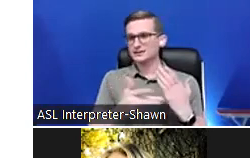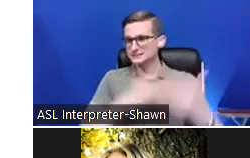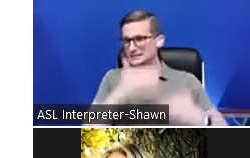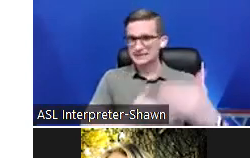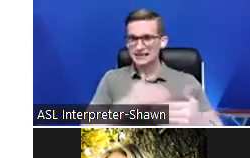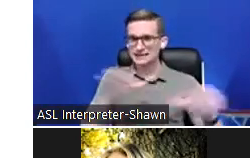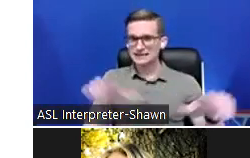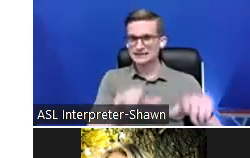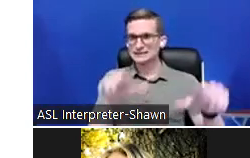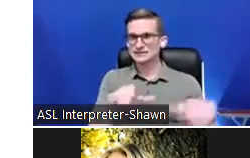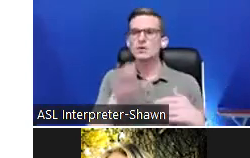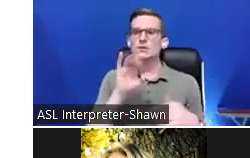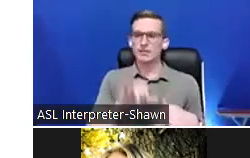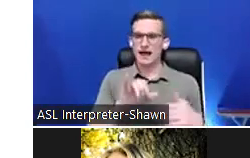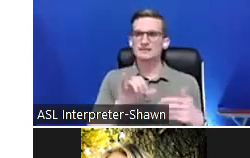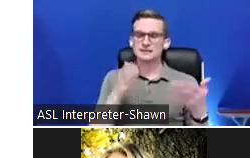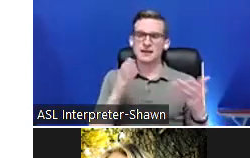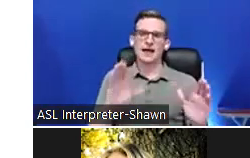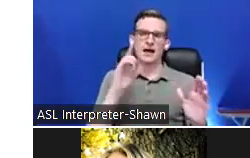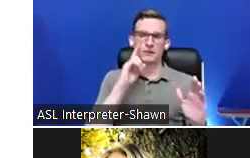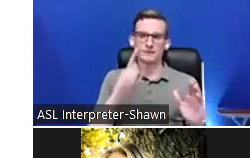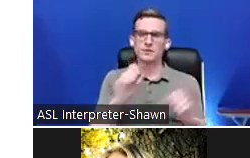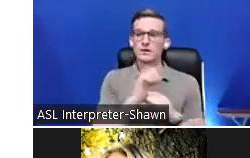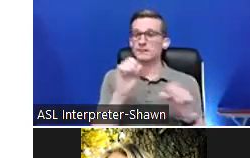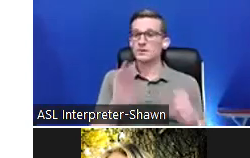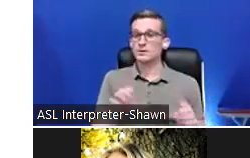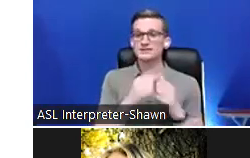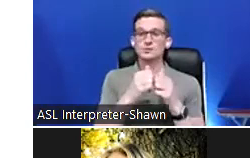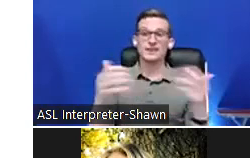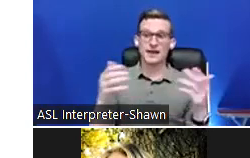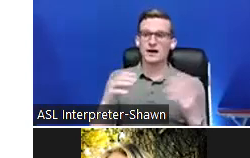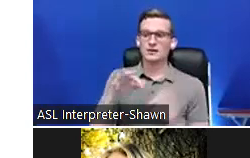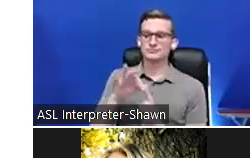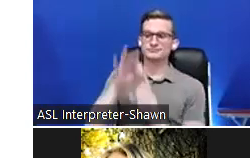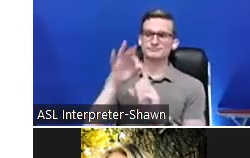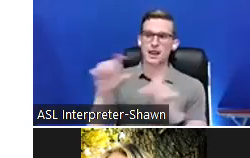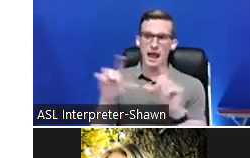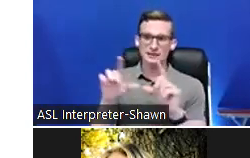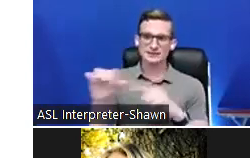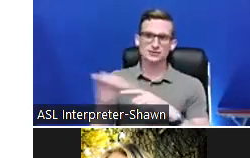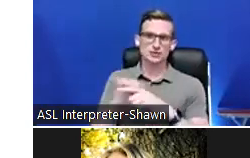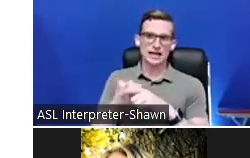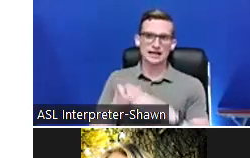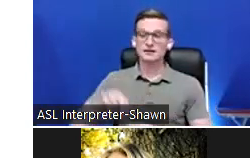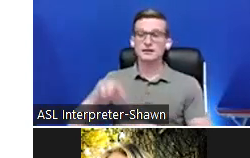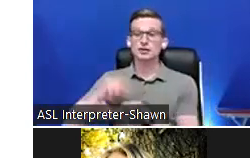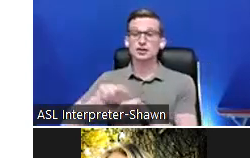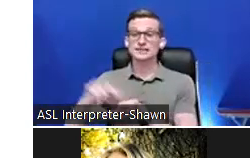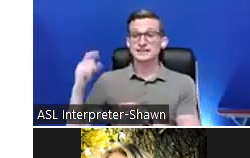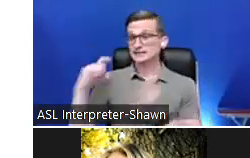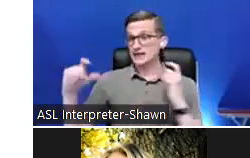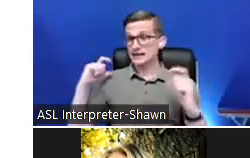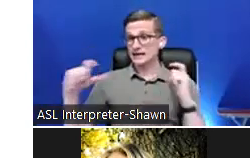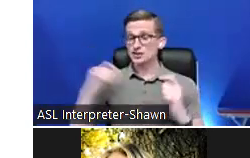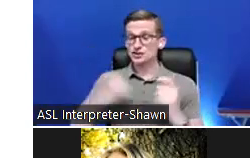That is what is allowable for personnel without additional license and training. And then nursing delegation procedures need to be